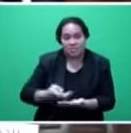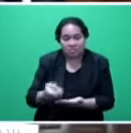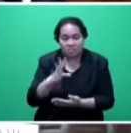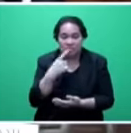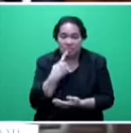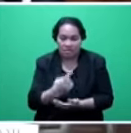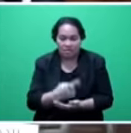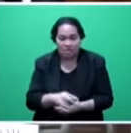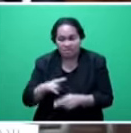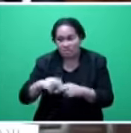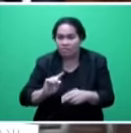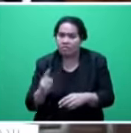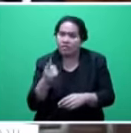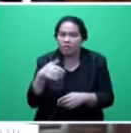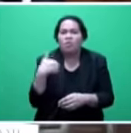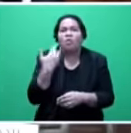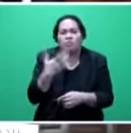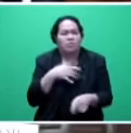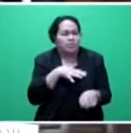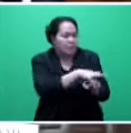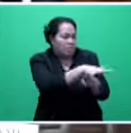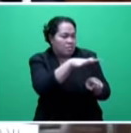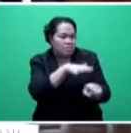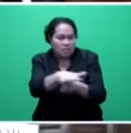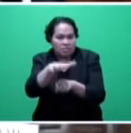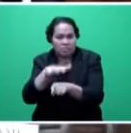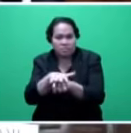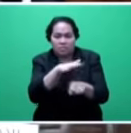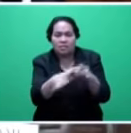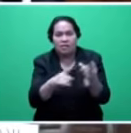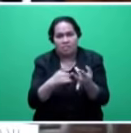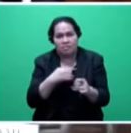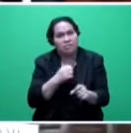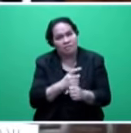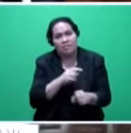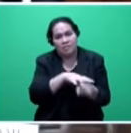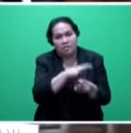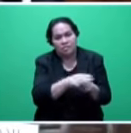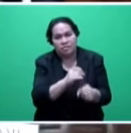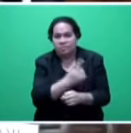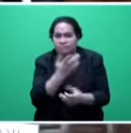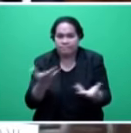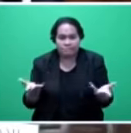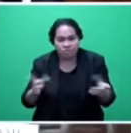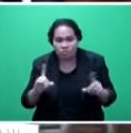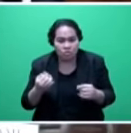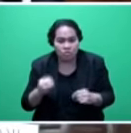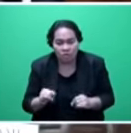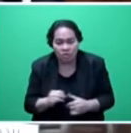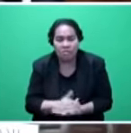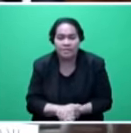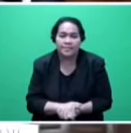First government has always put blame on others, even on God, for things they have done wrong. The Fiji First